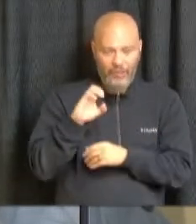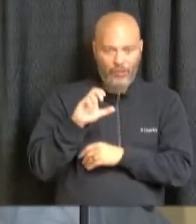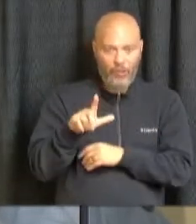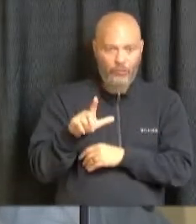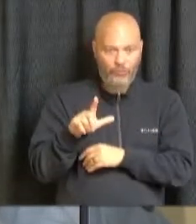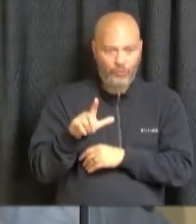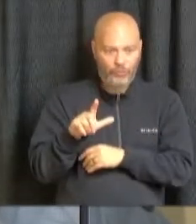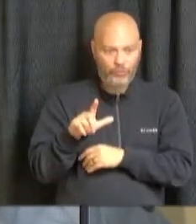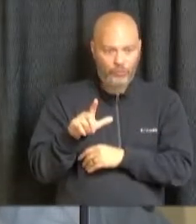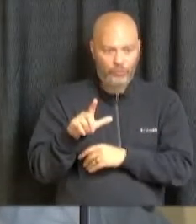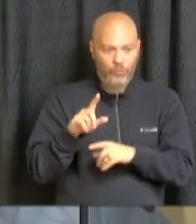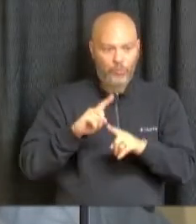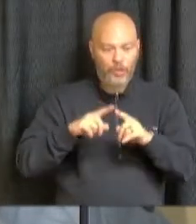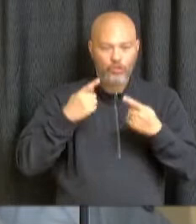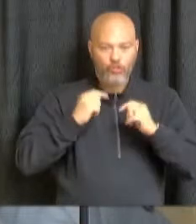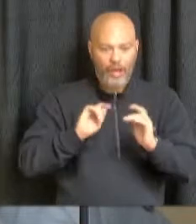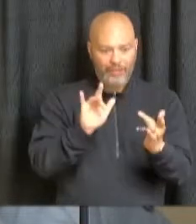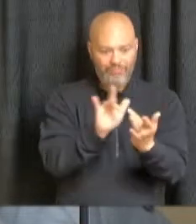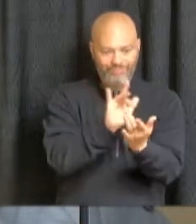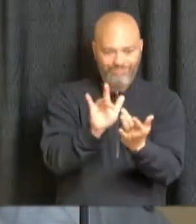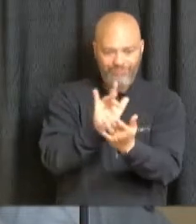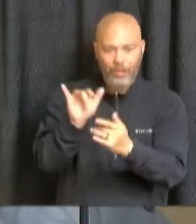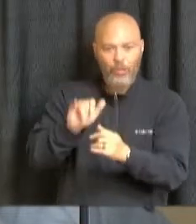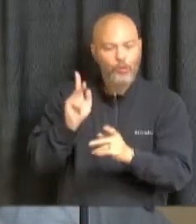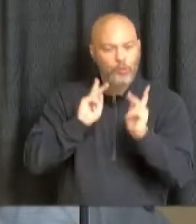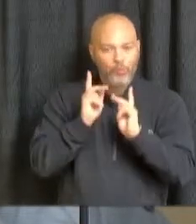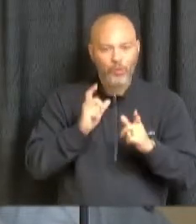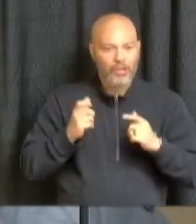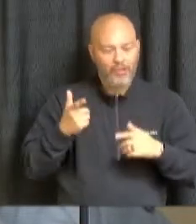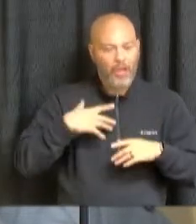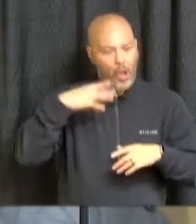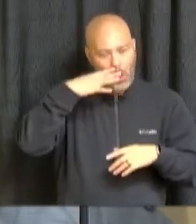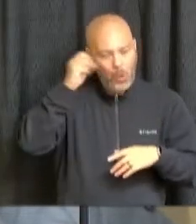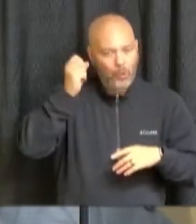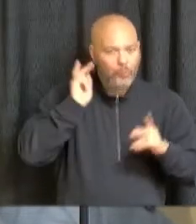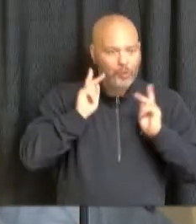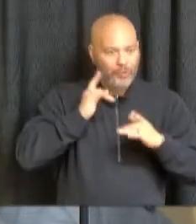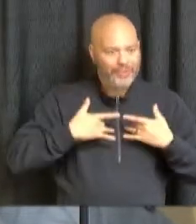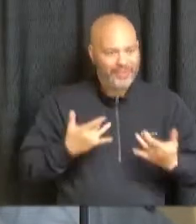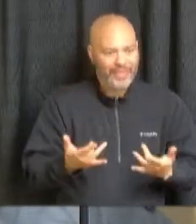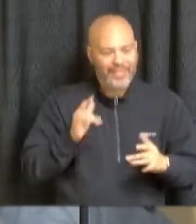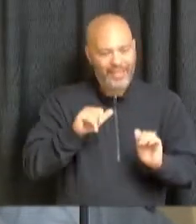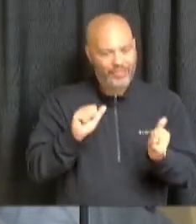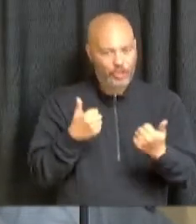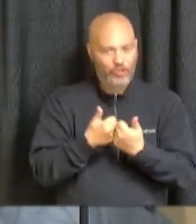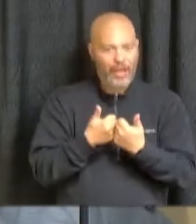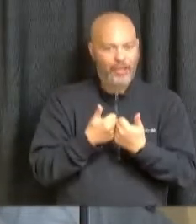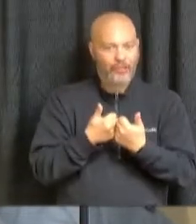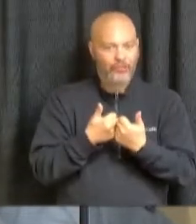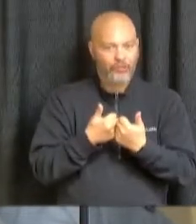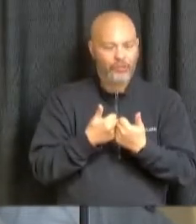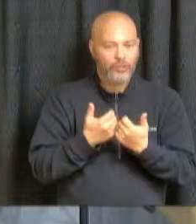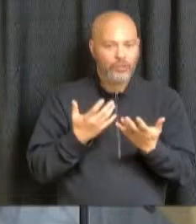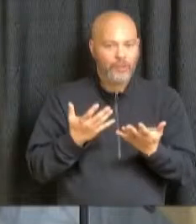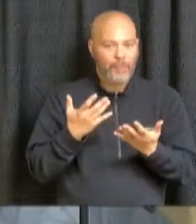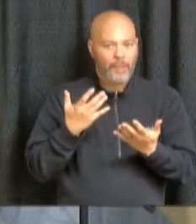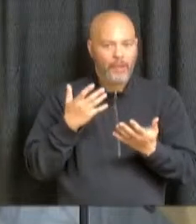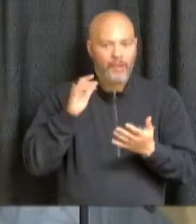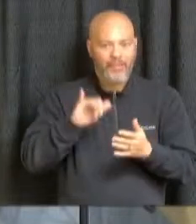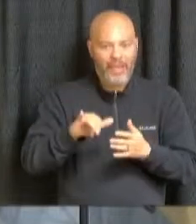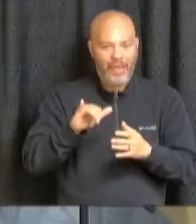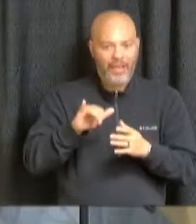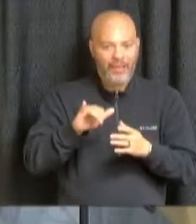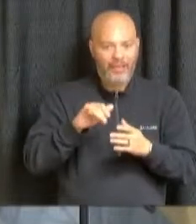Clarksville. But just trying to reach those particular residents. A lot of them are older. That is the challenge right now for that